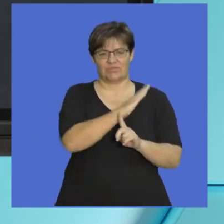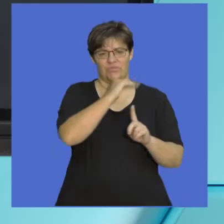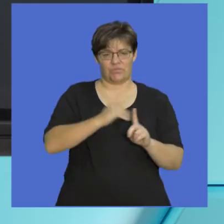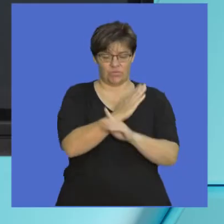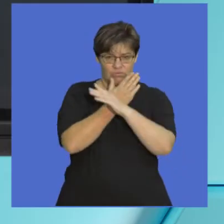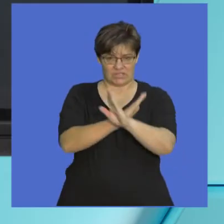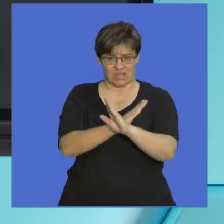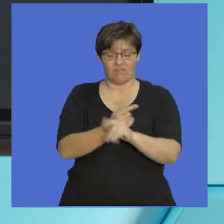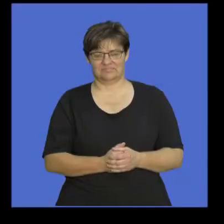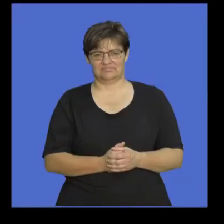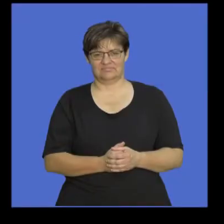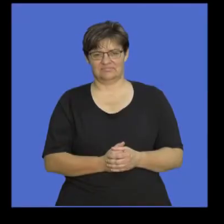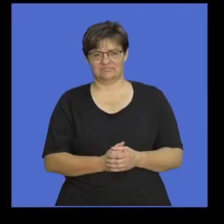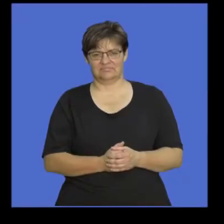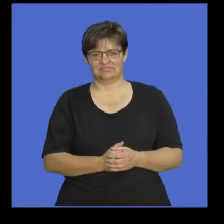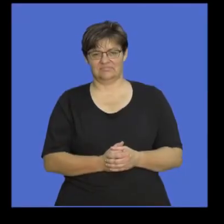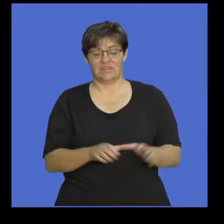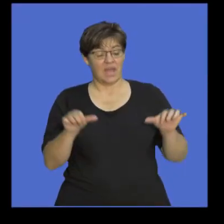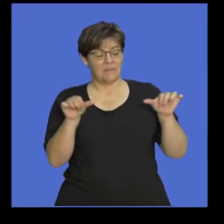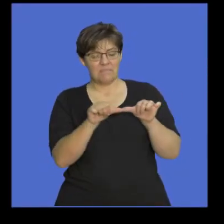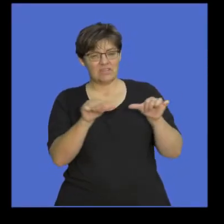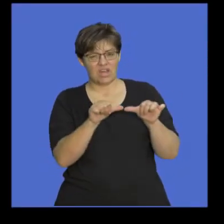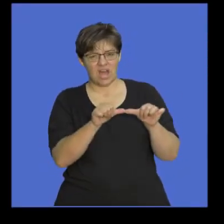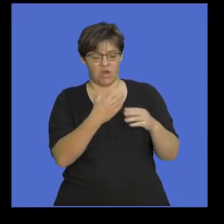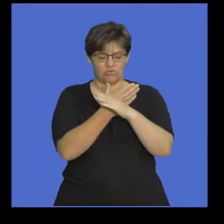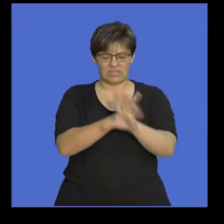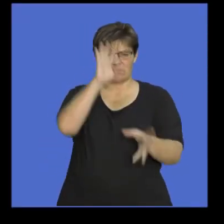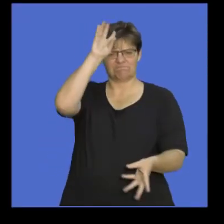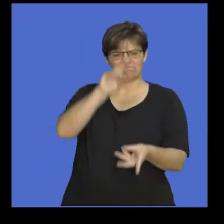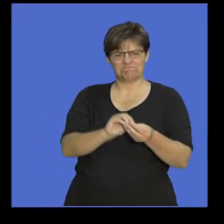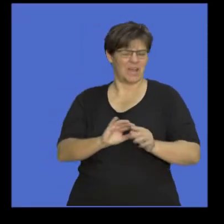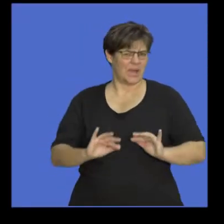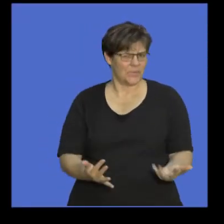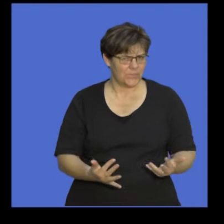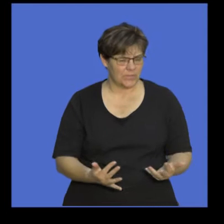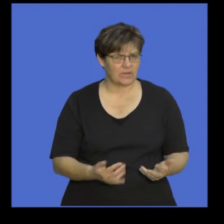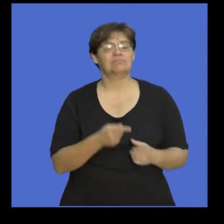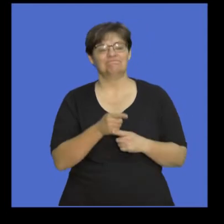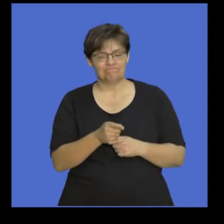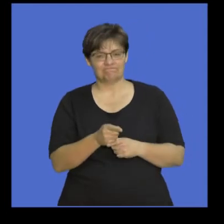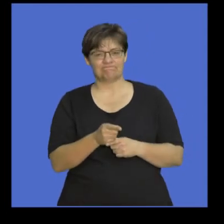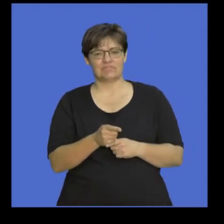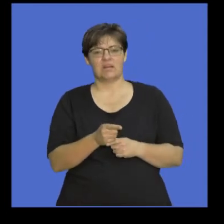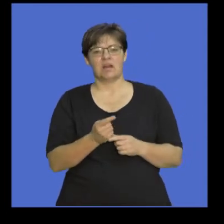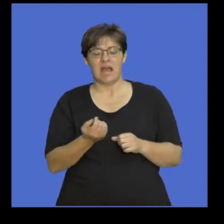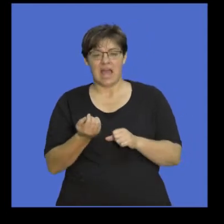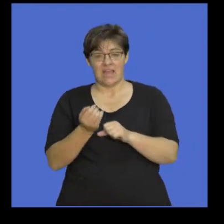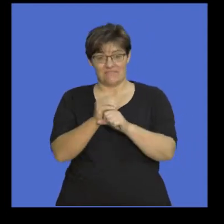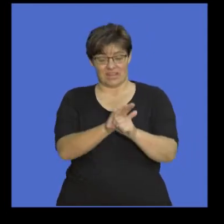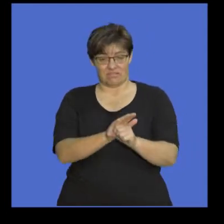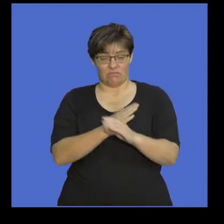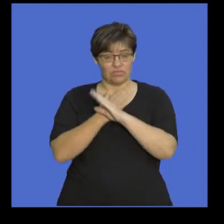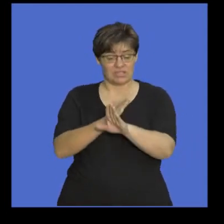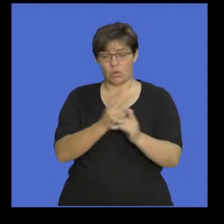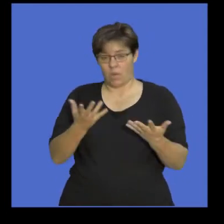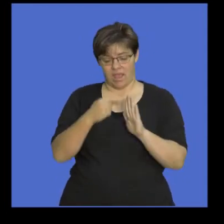per unit time, right? So now to measure the total resistance, this total resistance will be our effective resistance